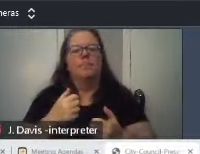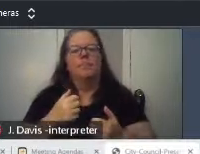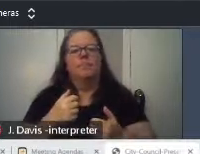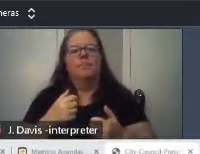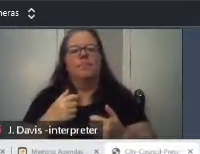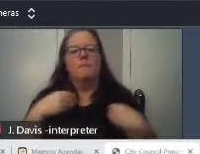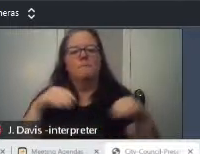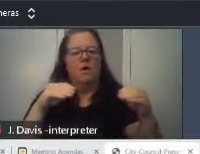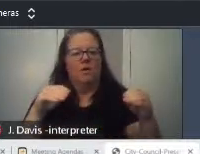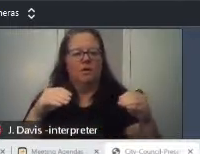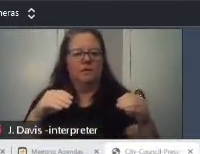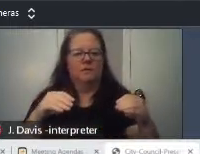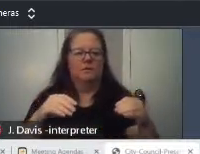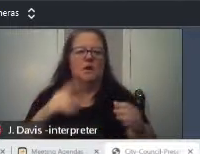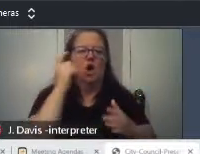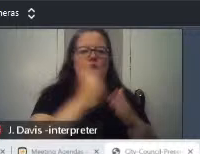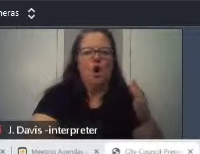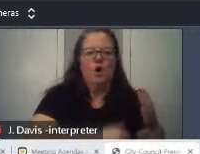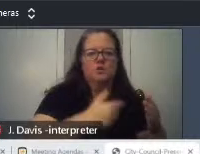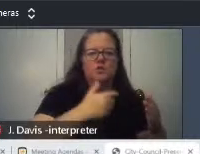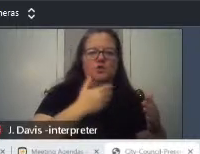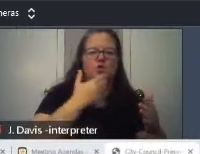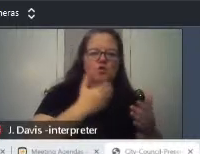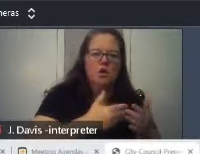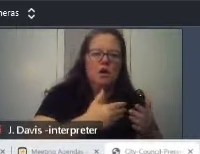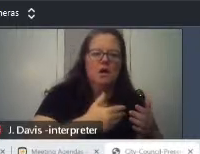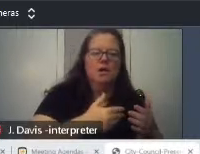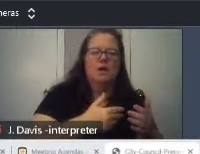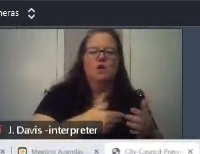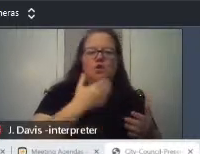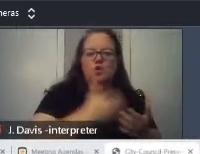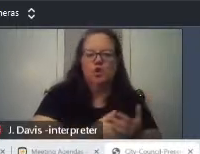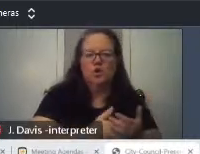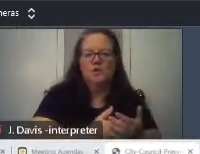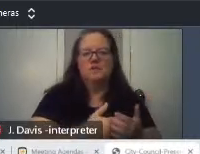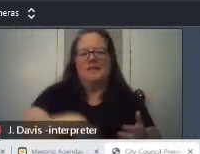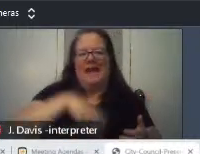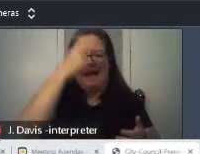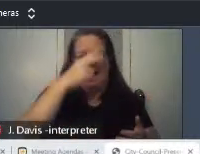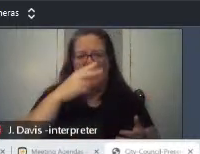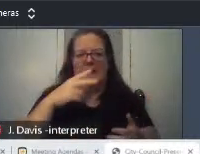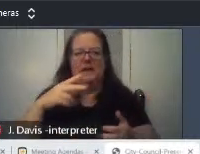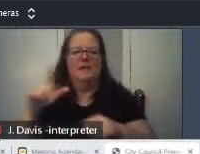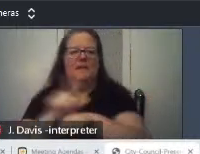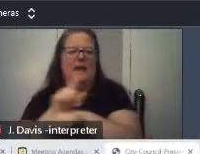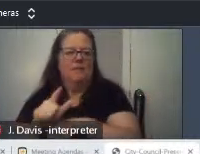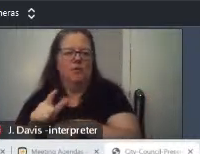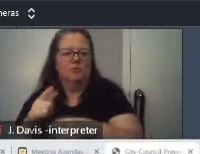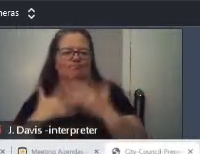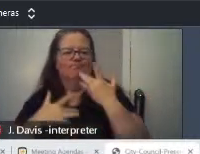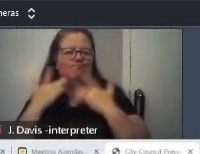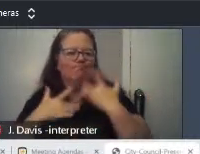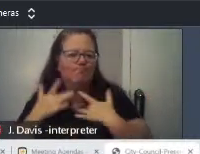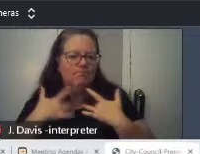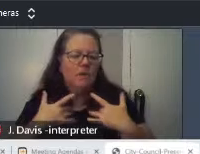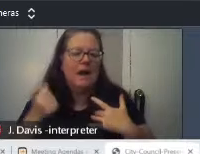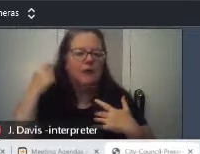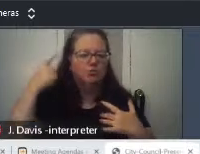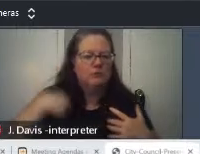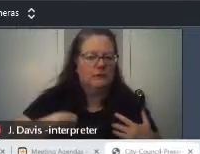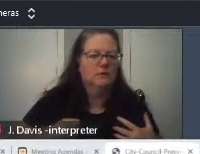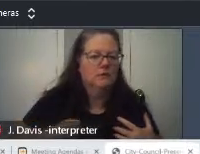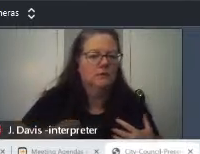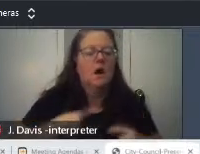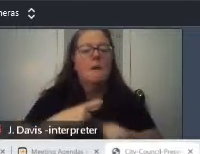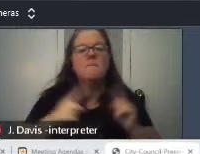cost of goods are high, labor is short. It puts constraints on what they can and can't do for a return that meets that, and I understand that. I think